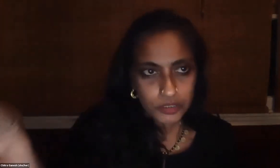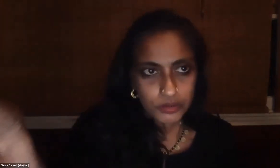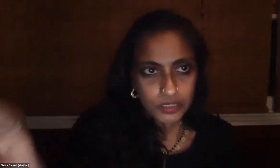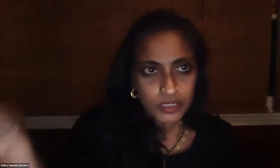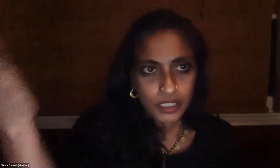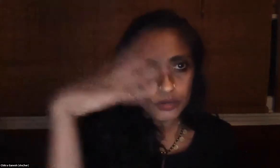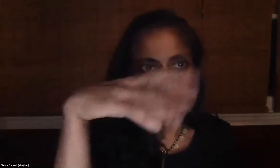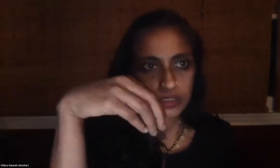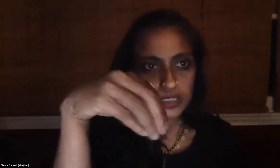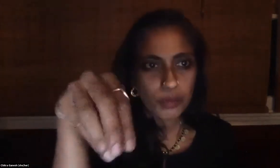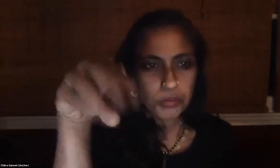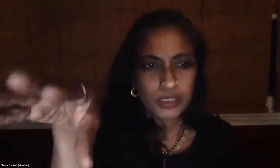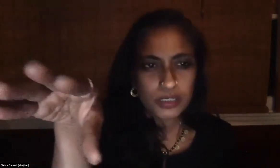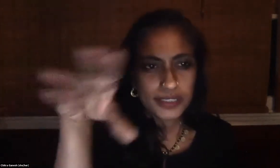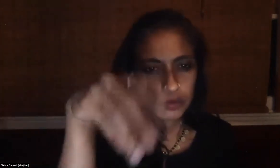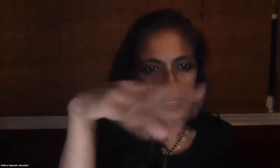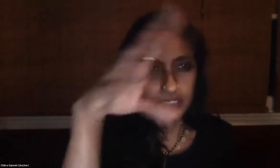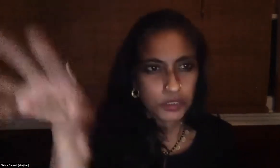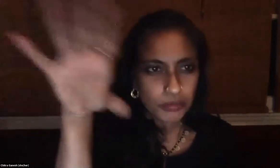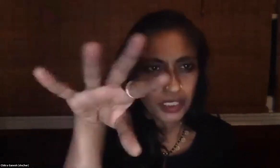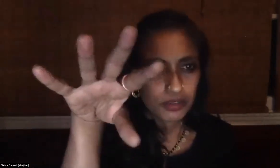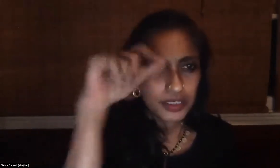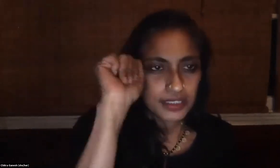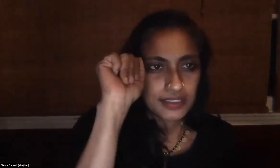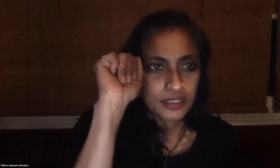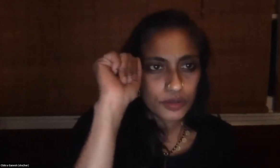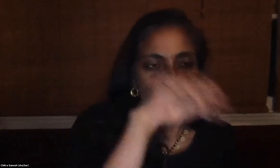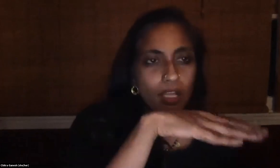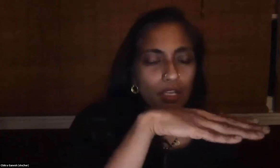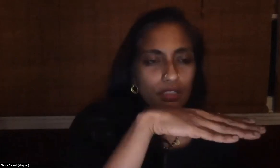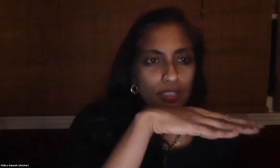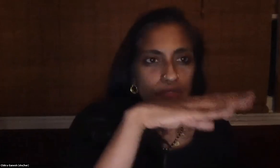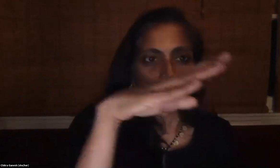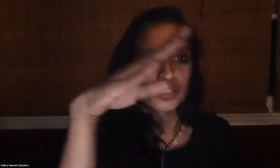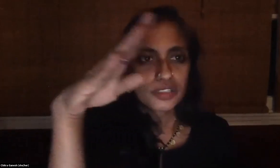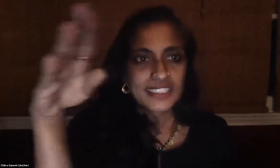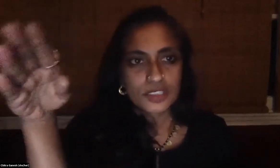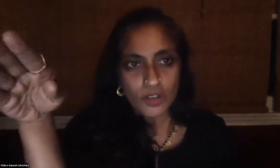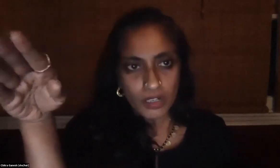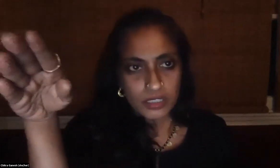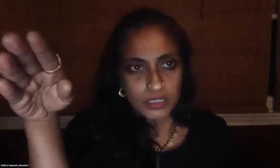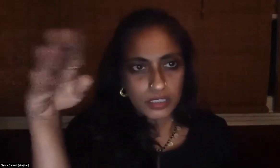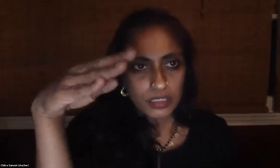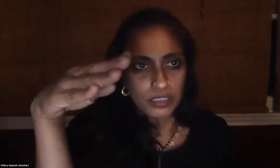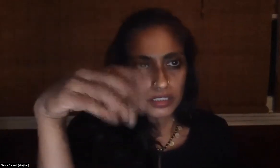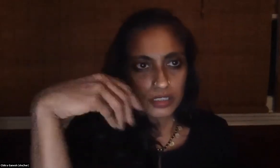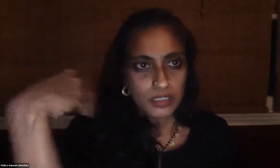work I'm doing and what the topic is and what the subject matter is. So, like a very stark